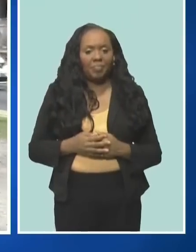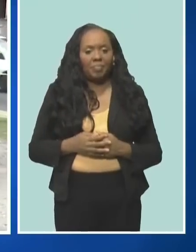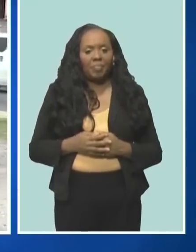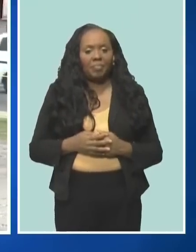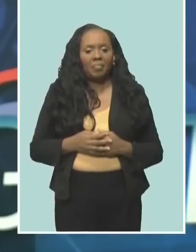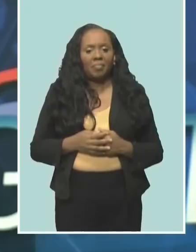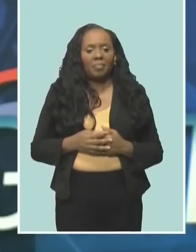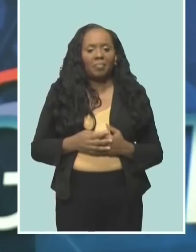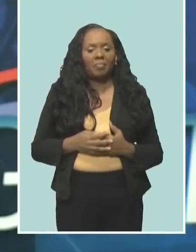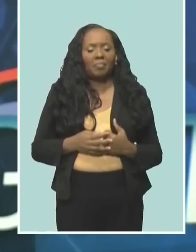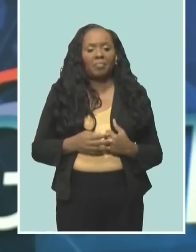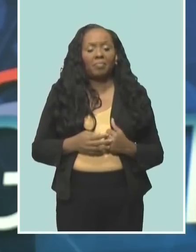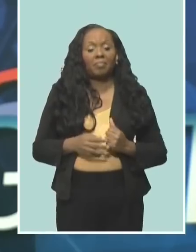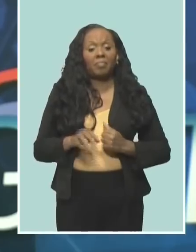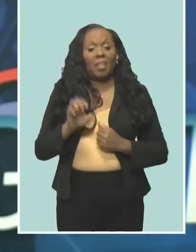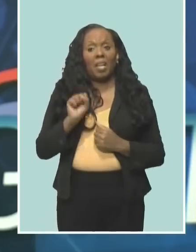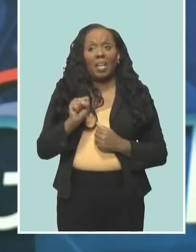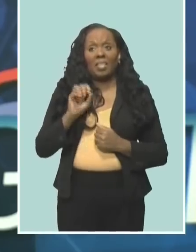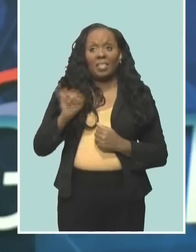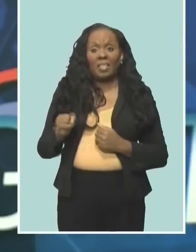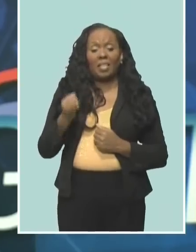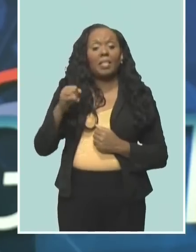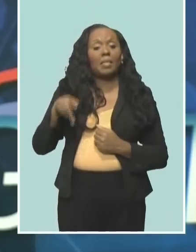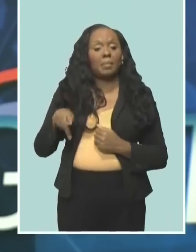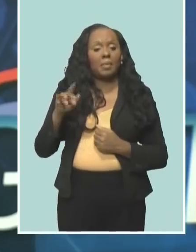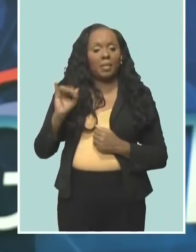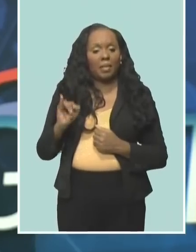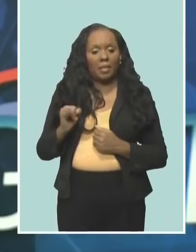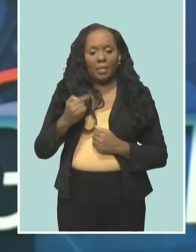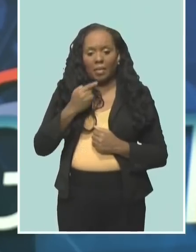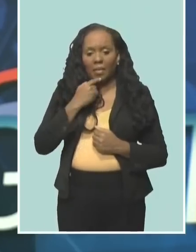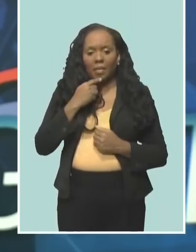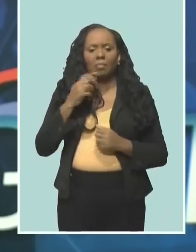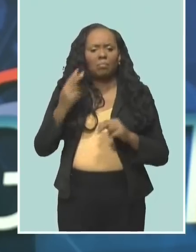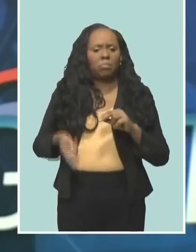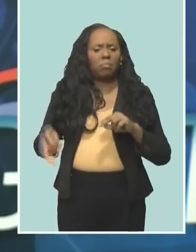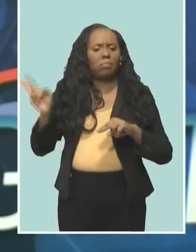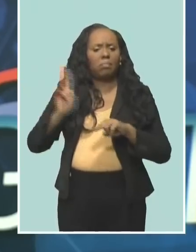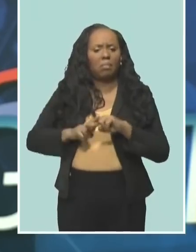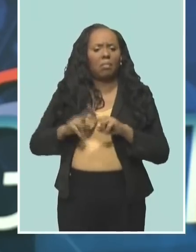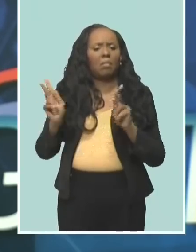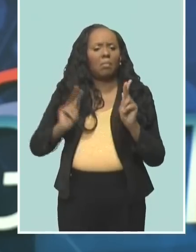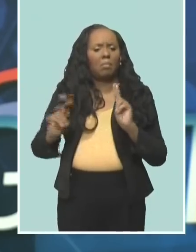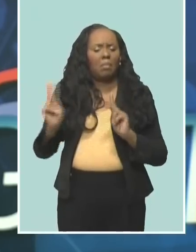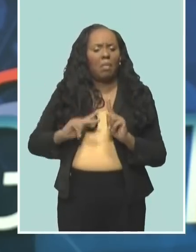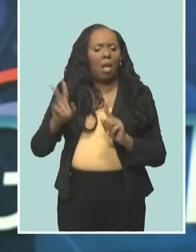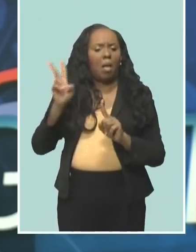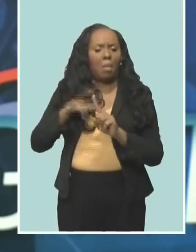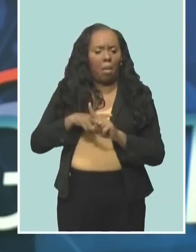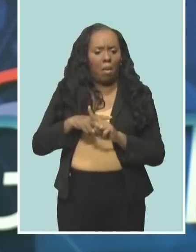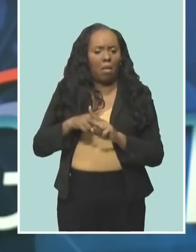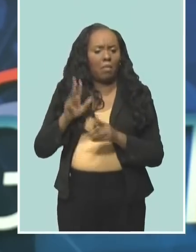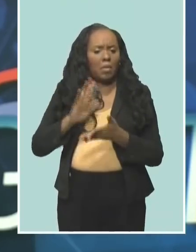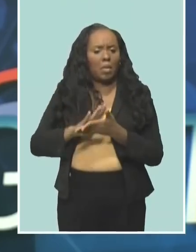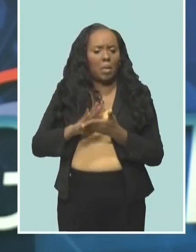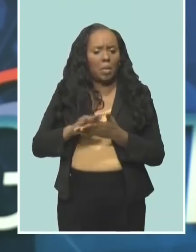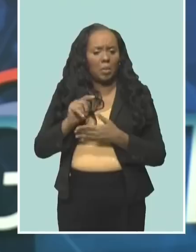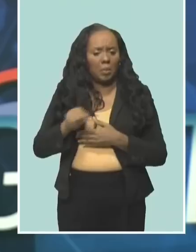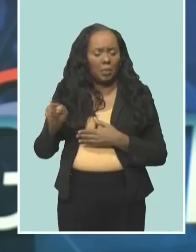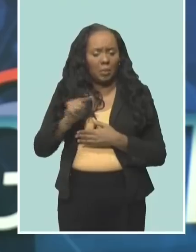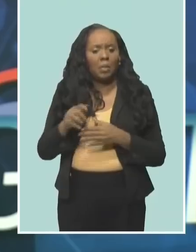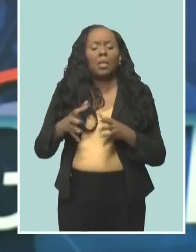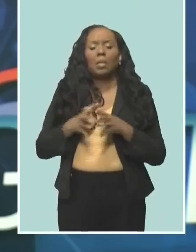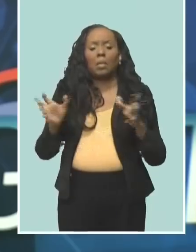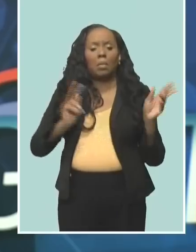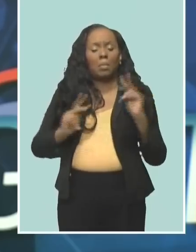News. The Samuel Jackman Prescott Institute of Technology is reporting a significant increase in the number of applicants